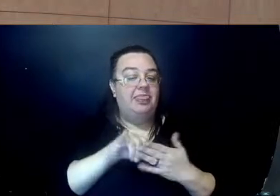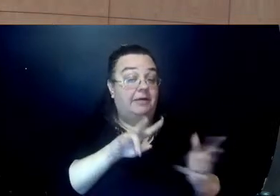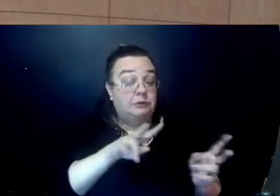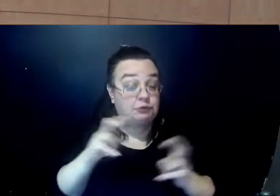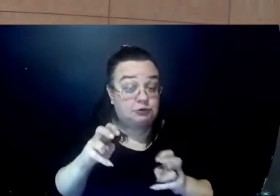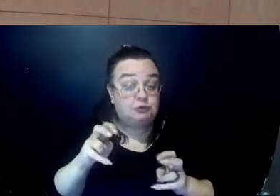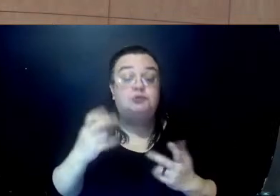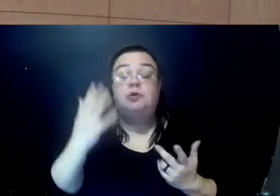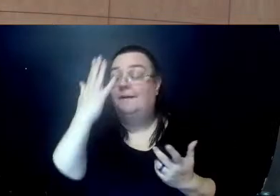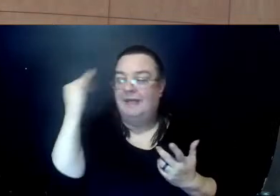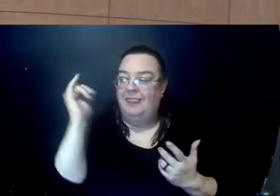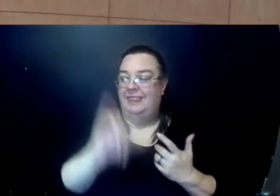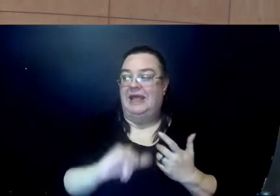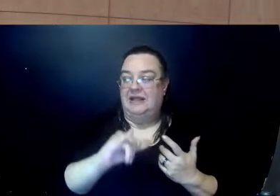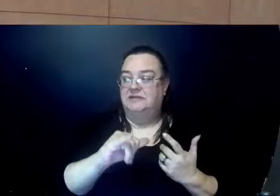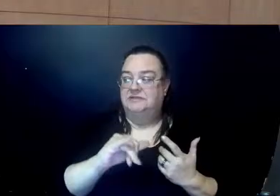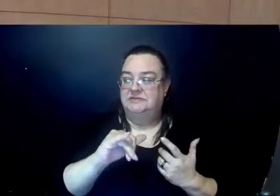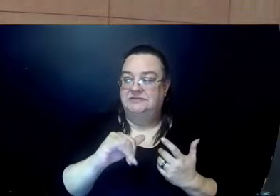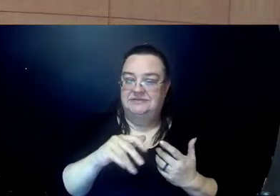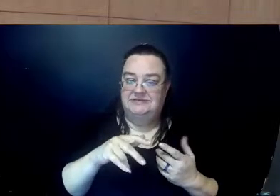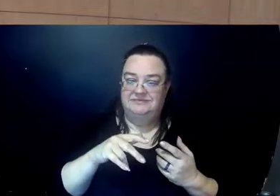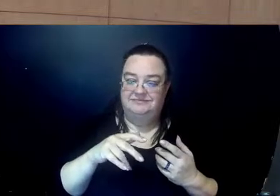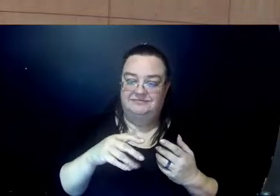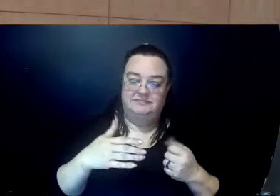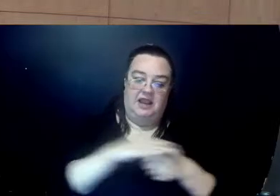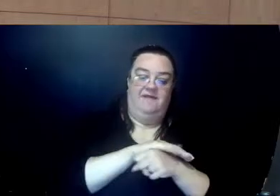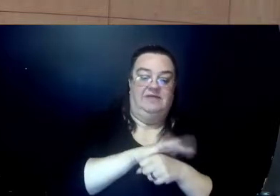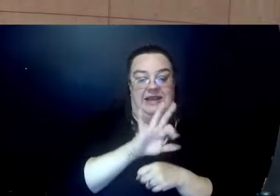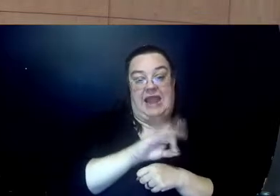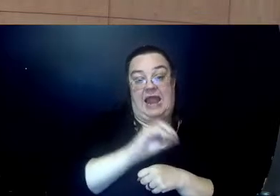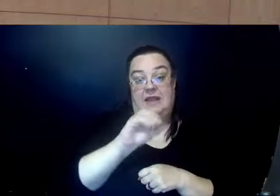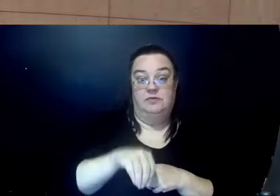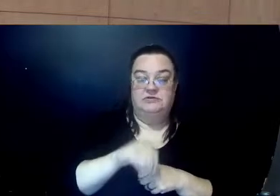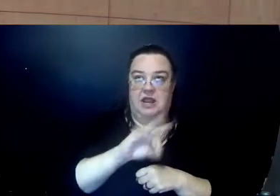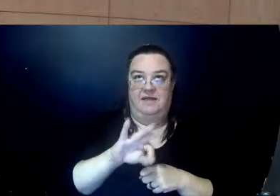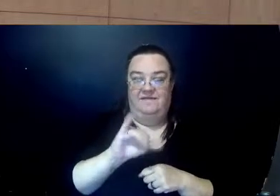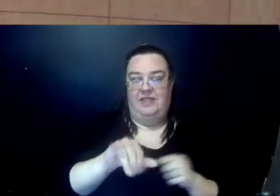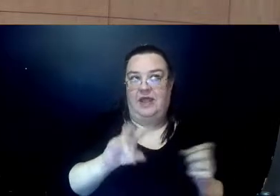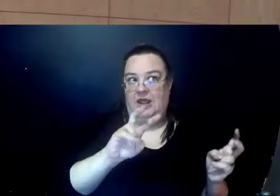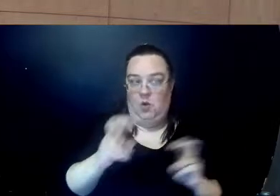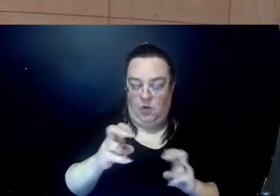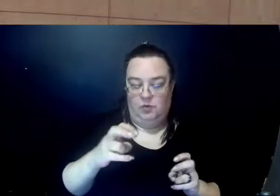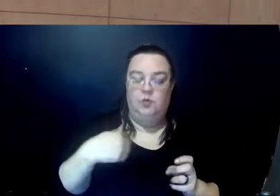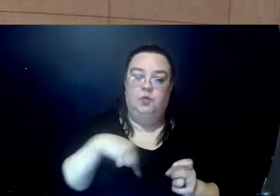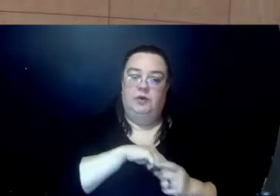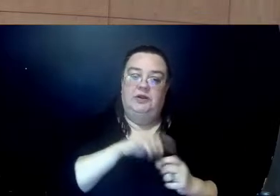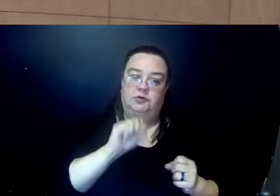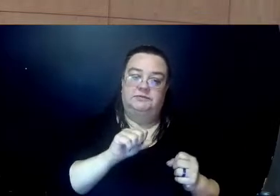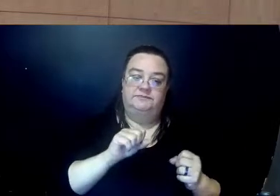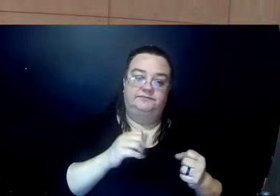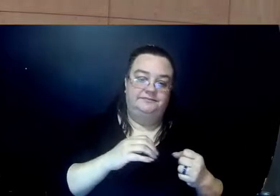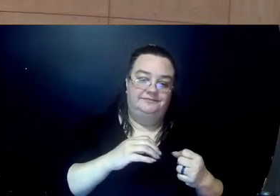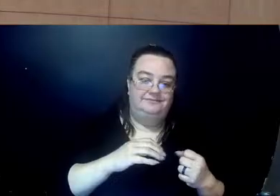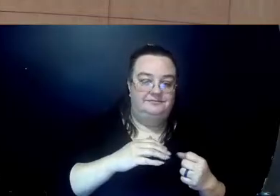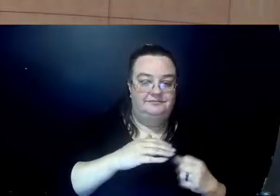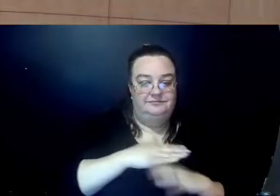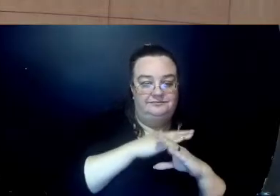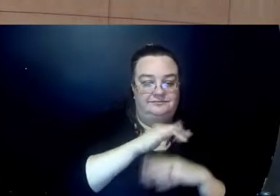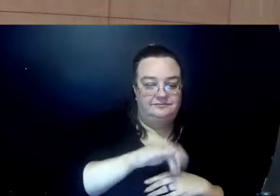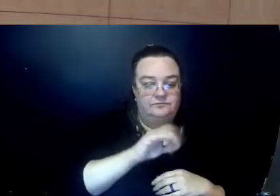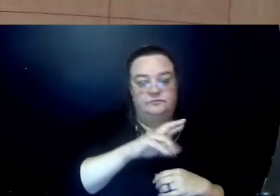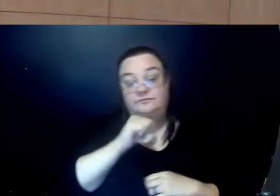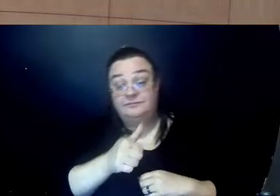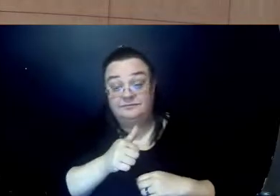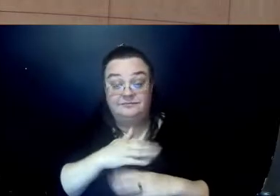because this plugs 90% of the hole. That is a different hole, slightly different hole. We could plug that or we could not plug that.